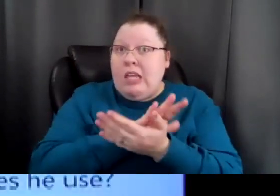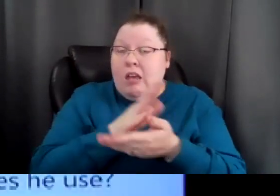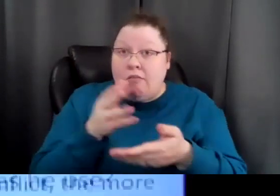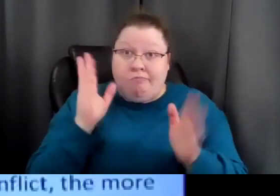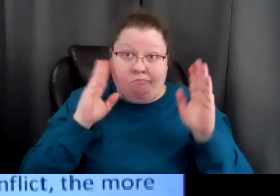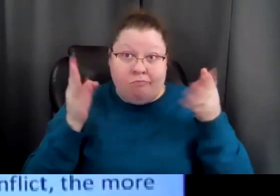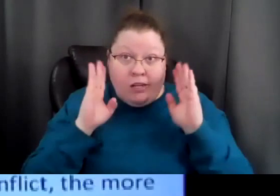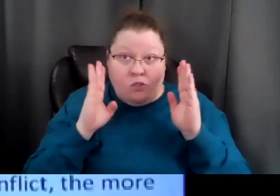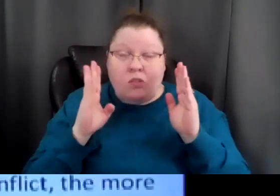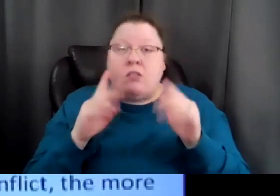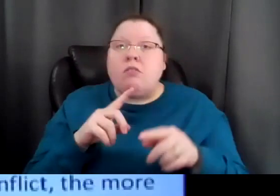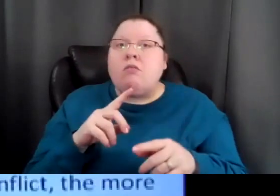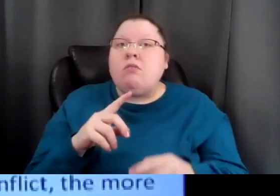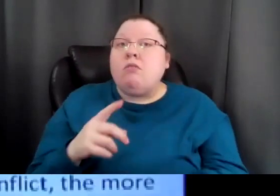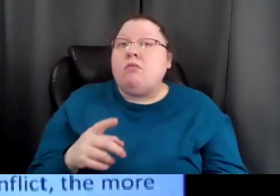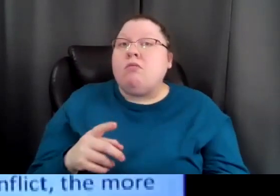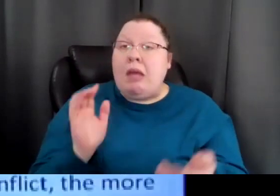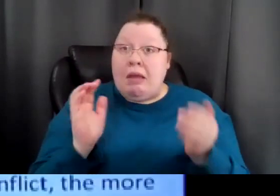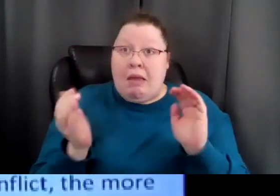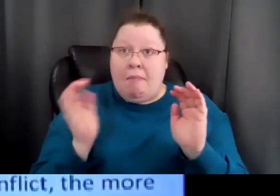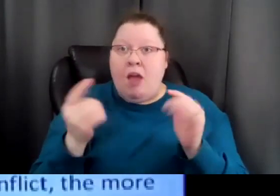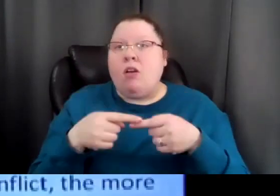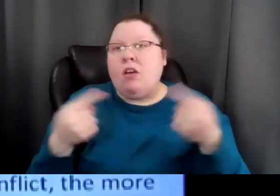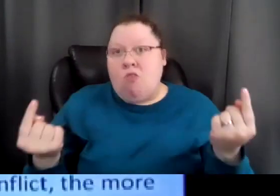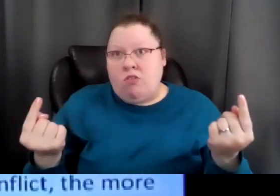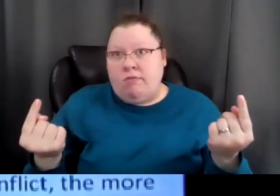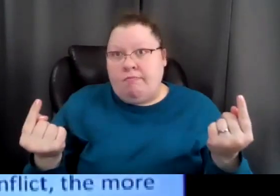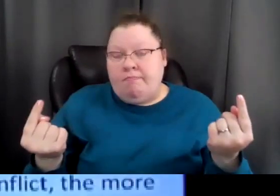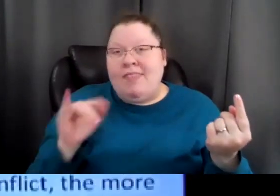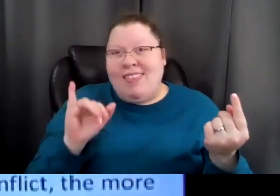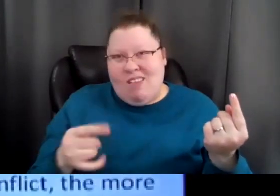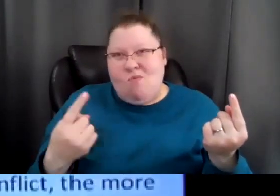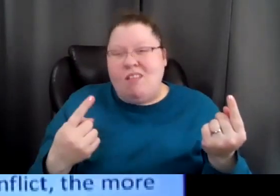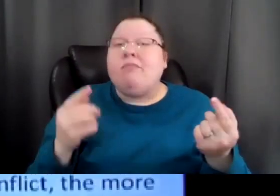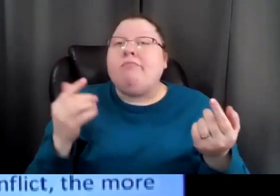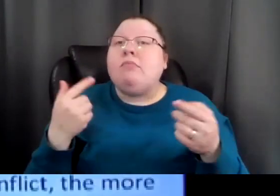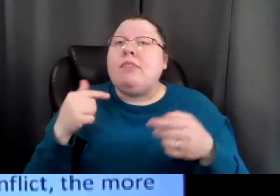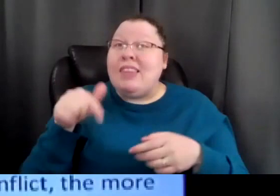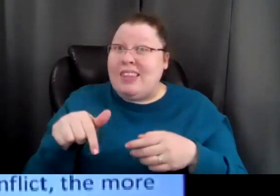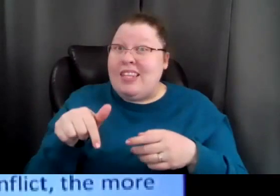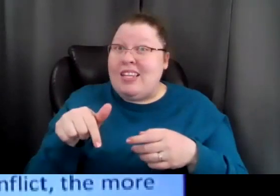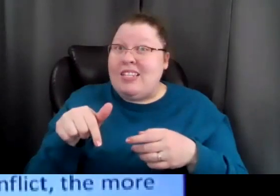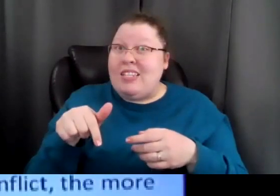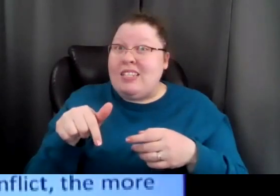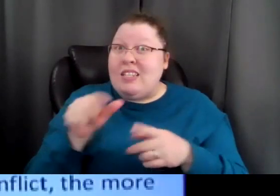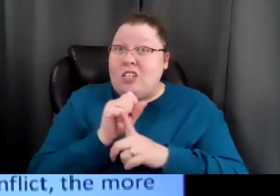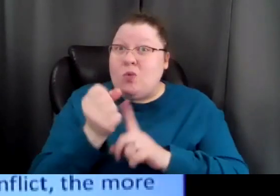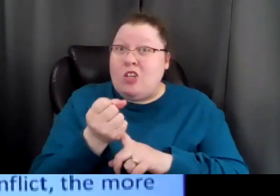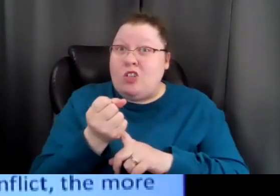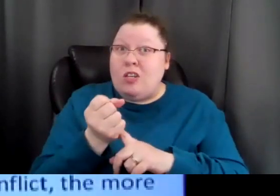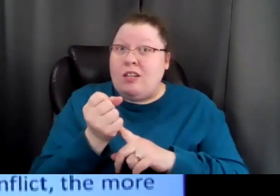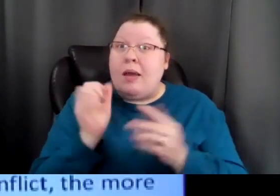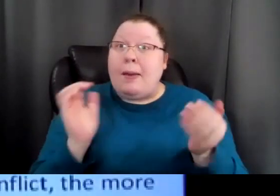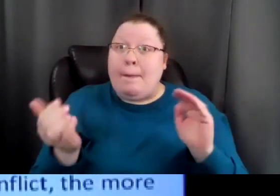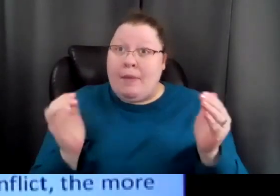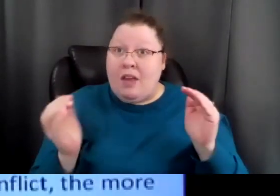to, one device is the compare and contrast. In this case, we'll be comparing. Look at the things he says here in